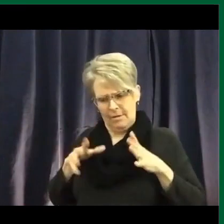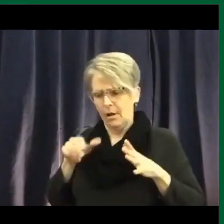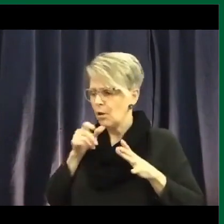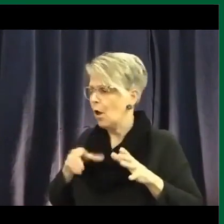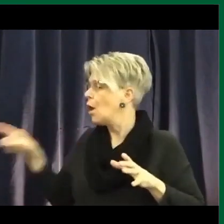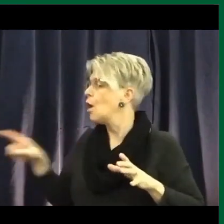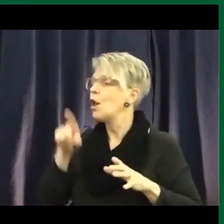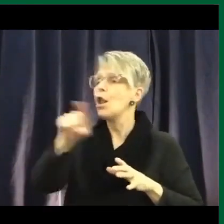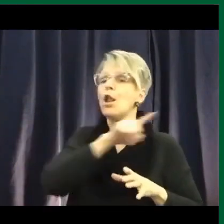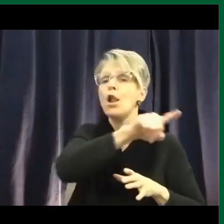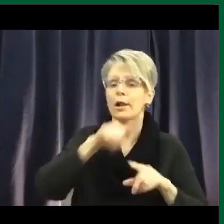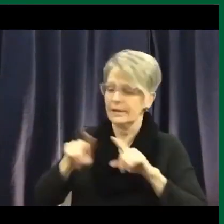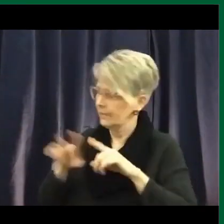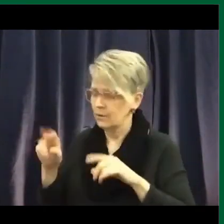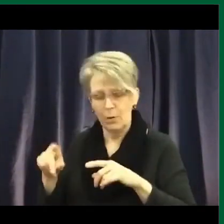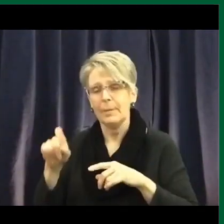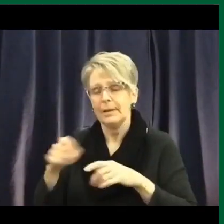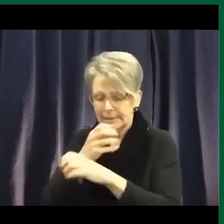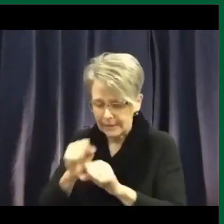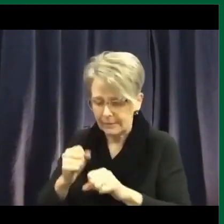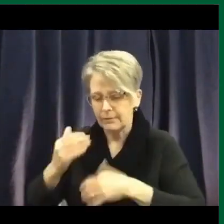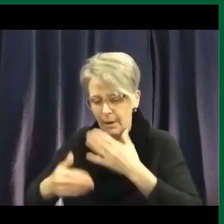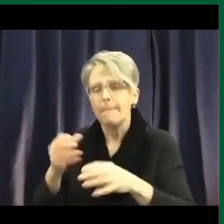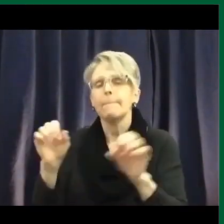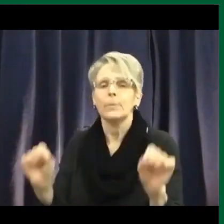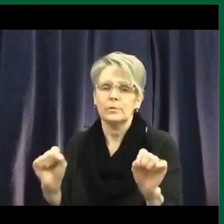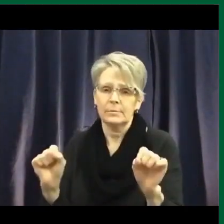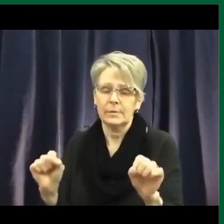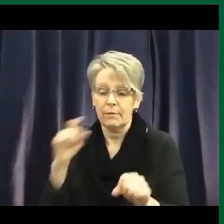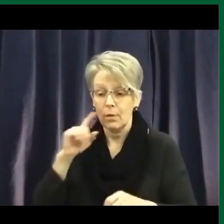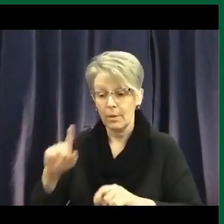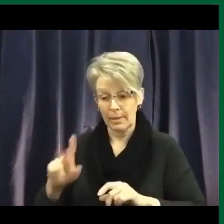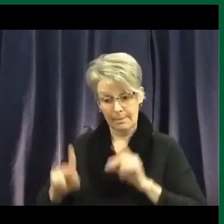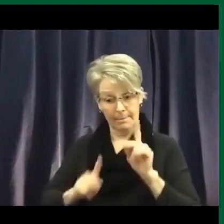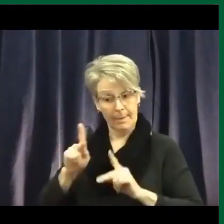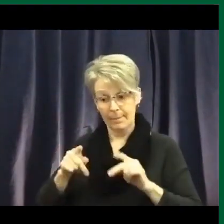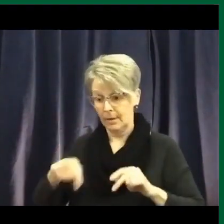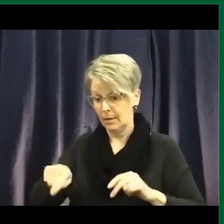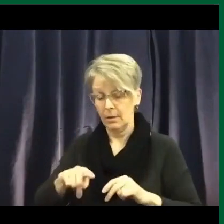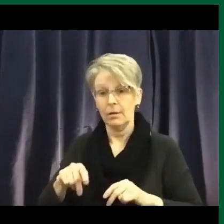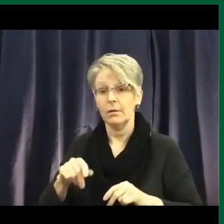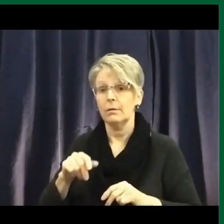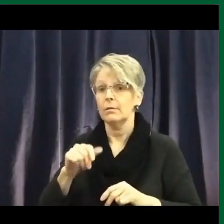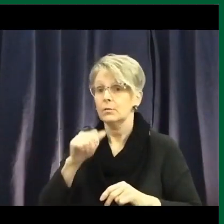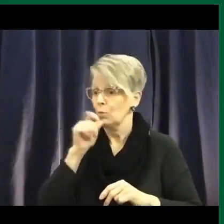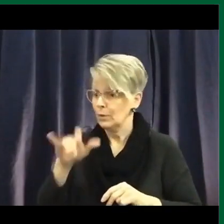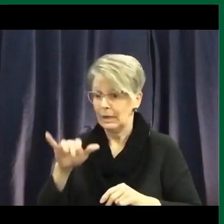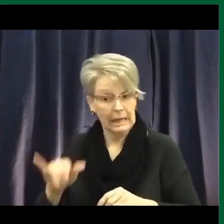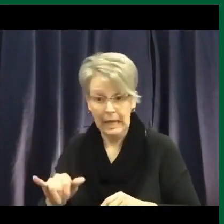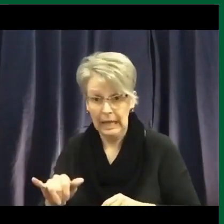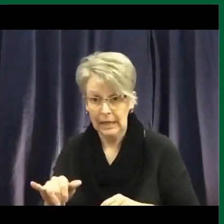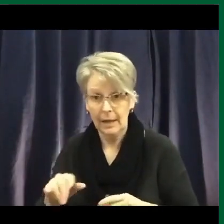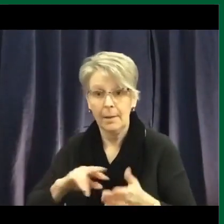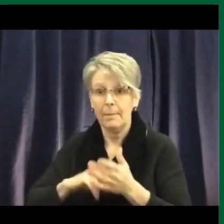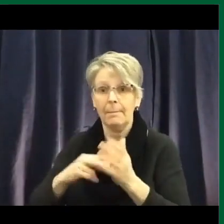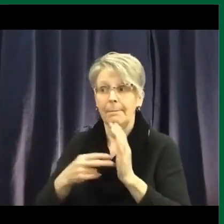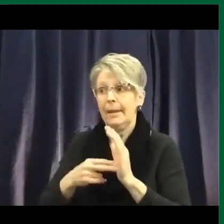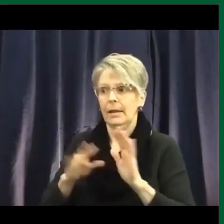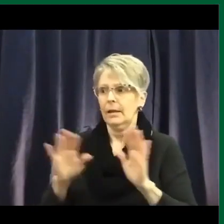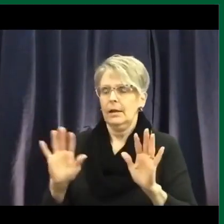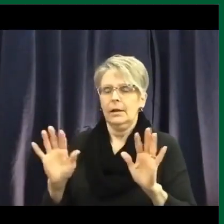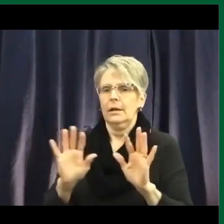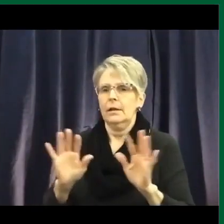as safe a manner as possible. And certainly for those persons who don't need that right now, this is not the time to start having